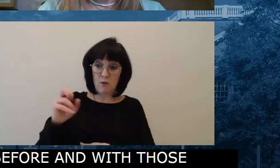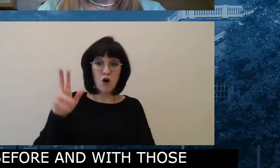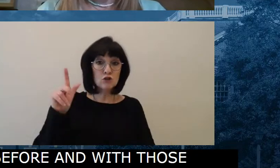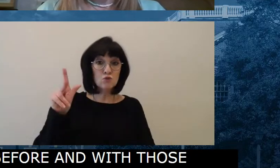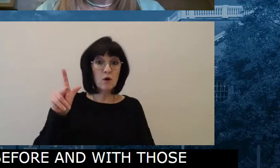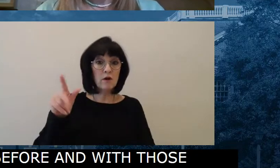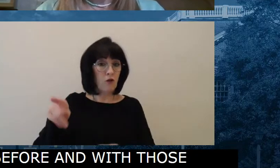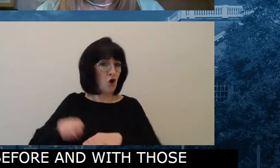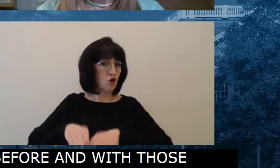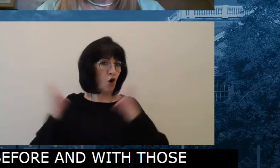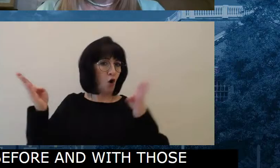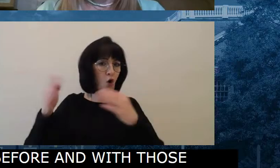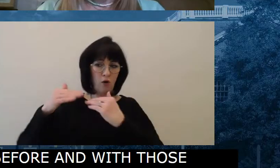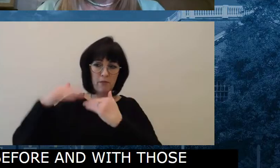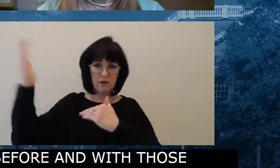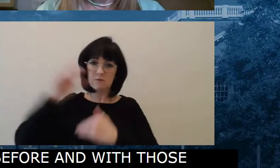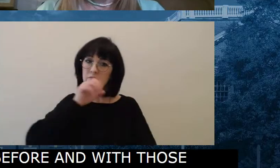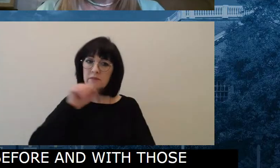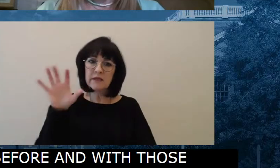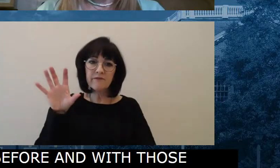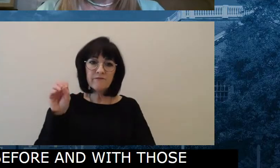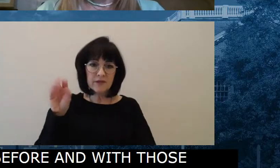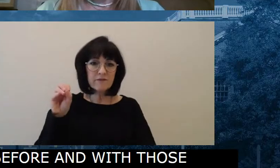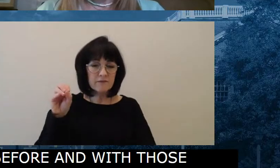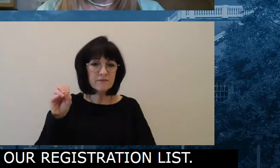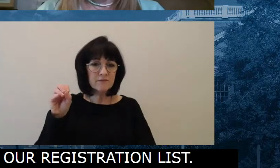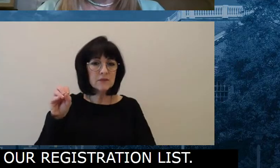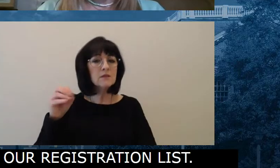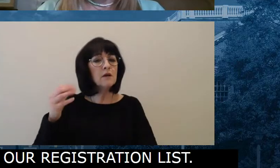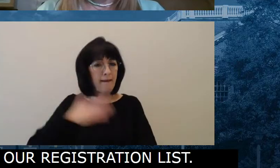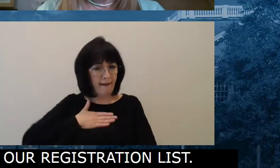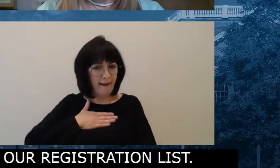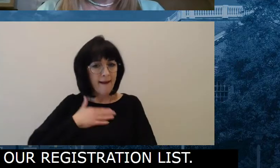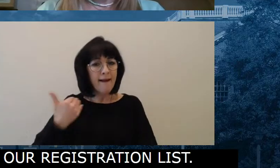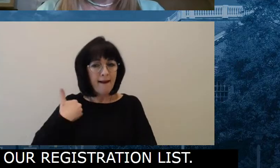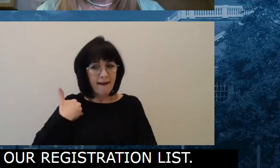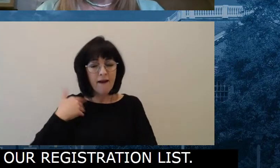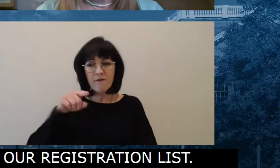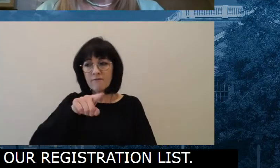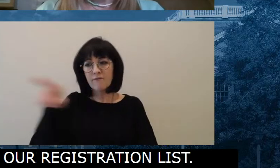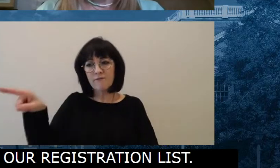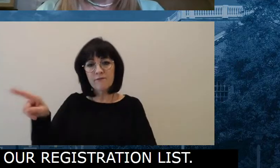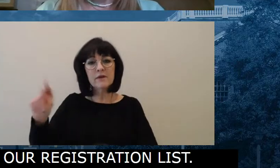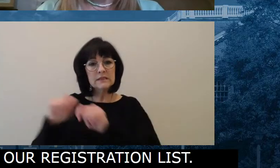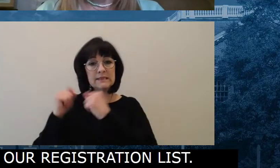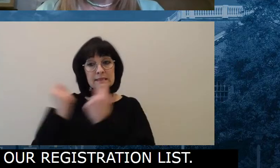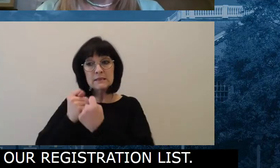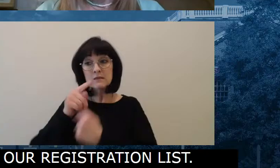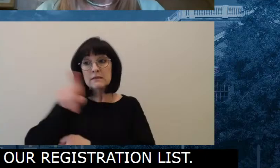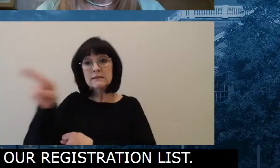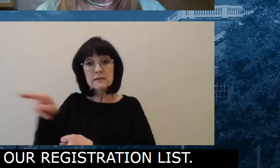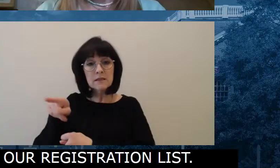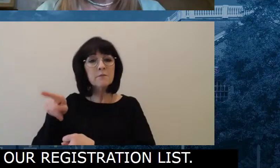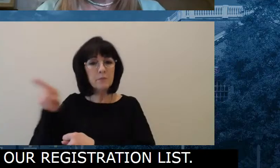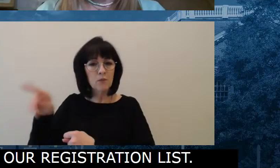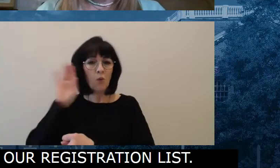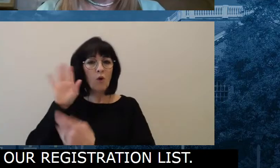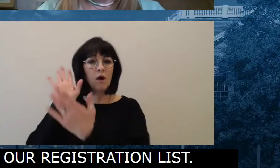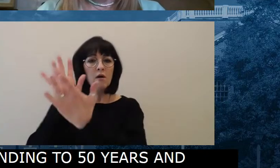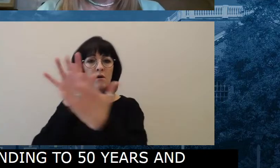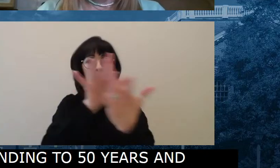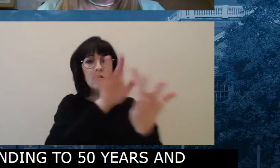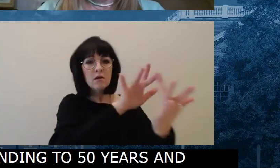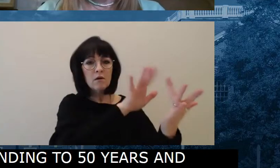and older. We have that concern. We do have teams of people that have been making outgoing calls